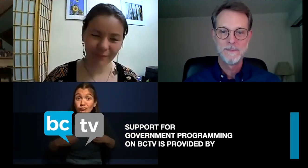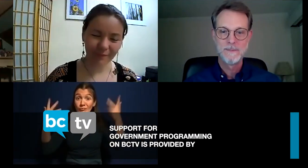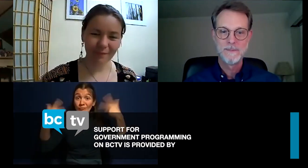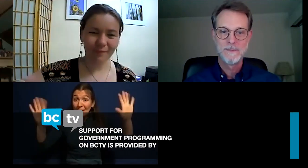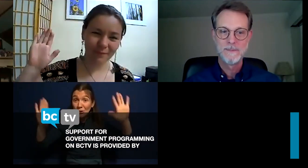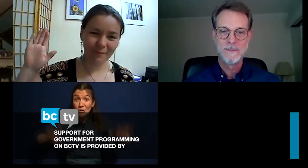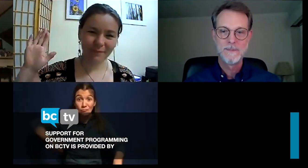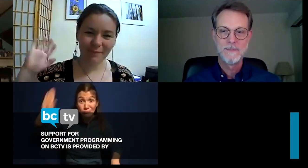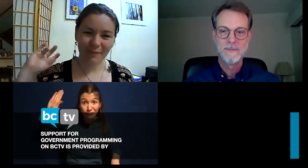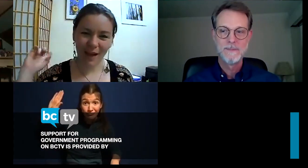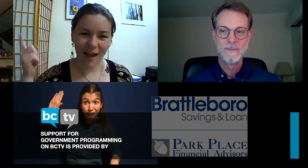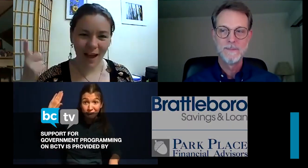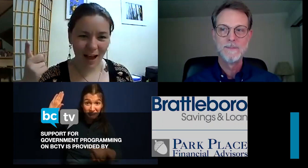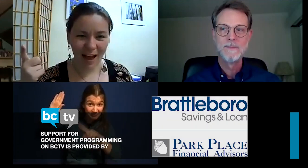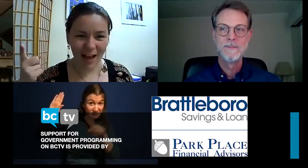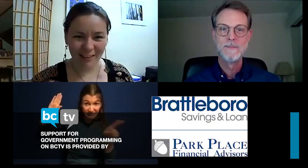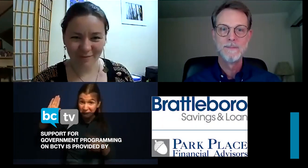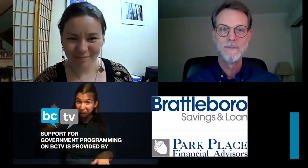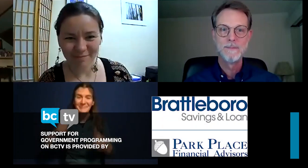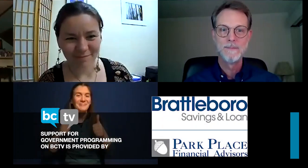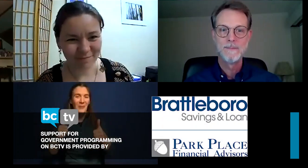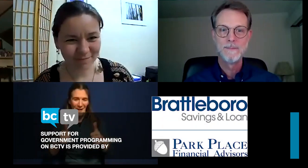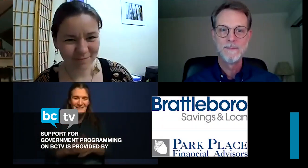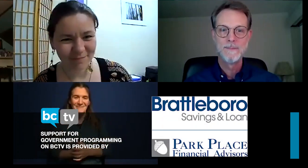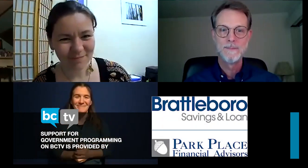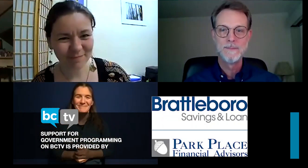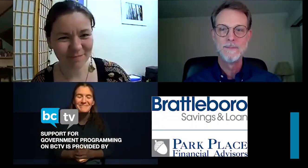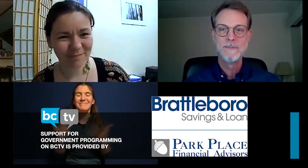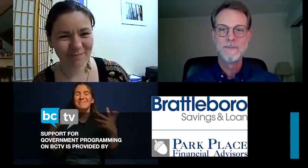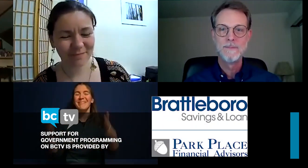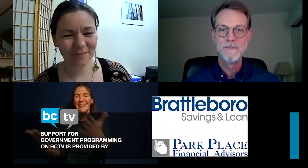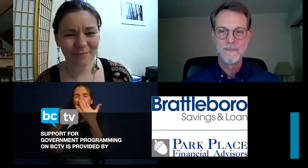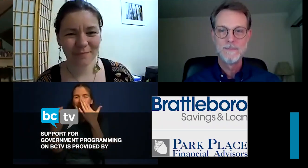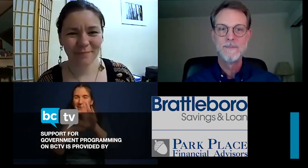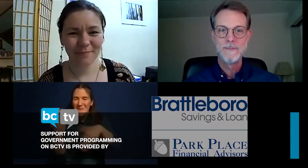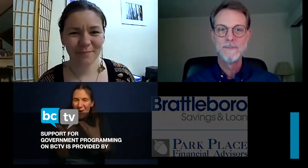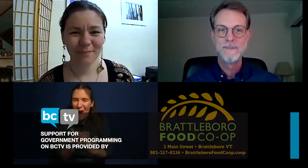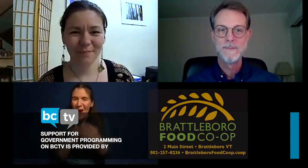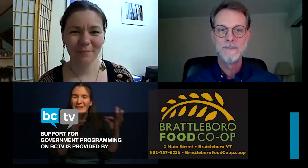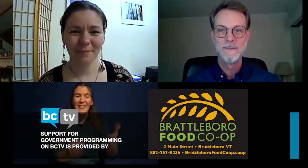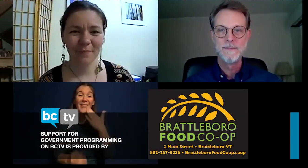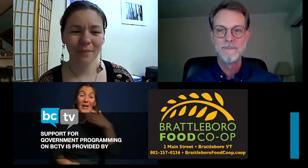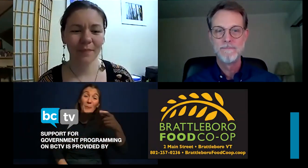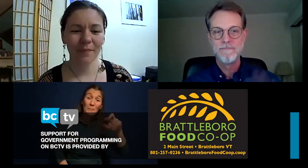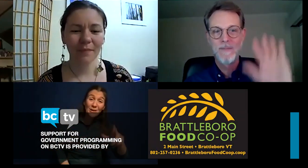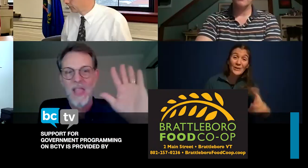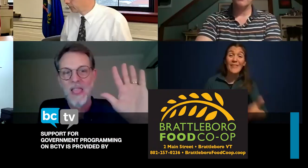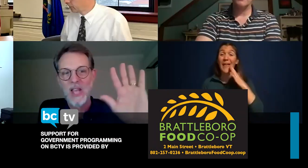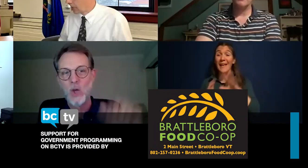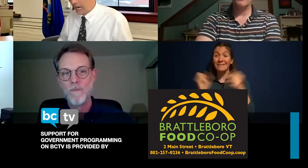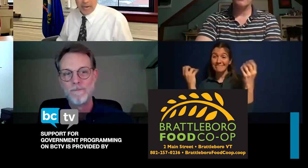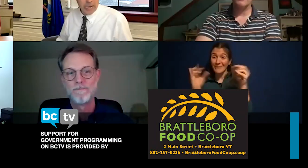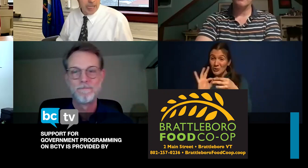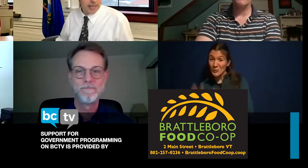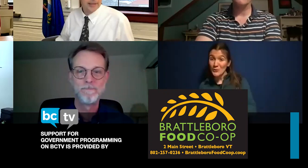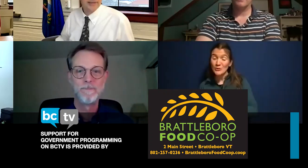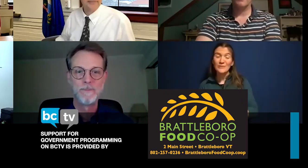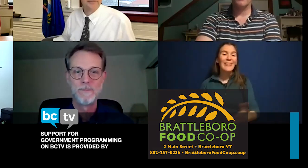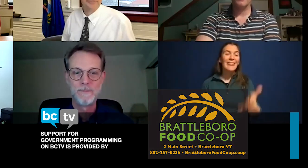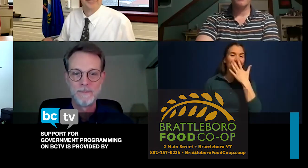say aye. Aye. Aye. Thank you all very much. Thank you, Peter. Thank you, interpreters.